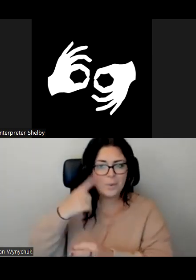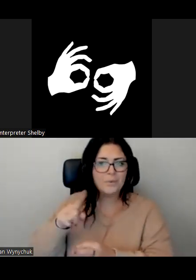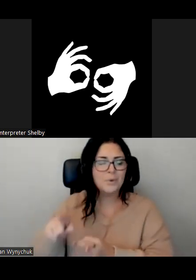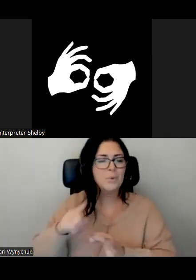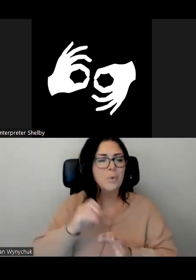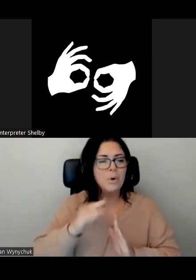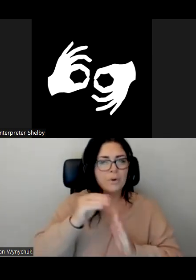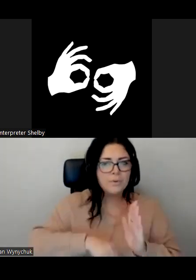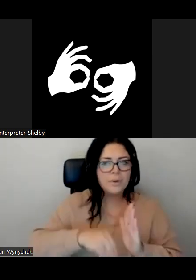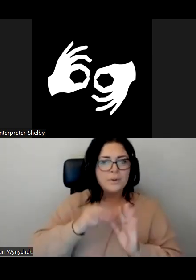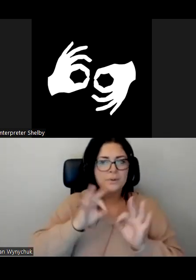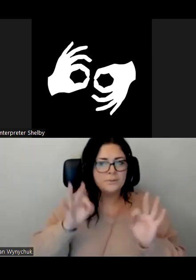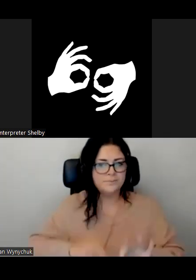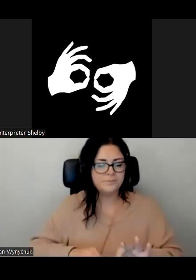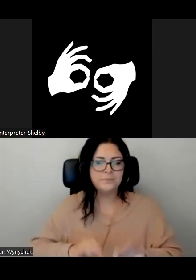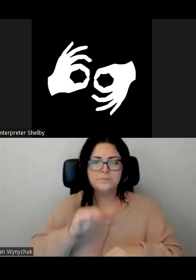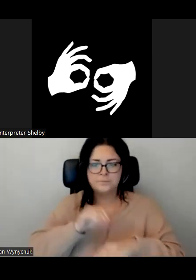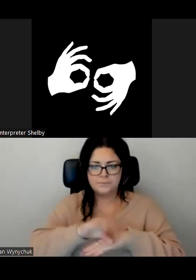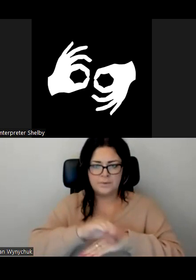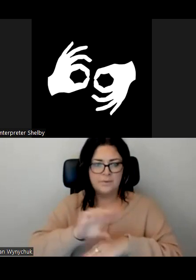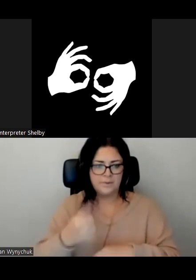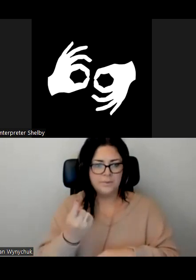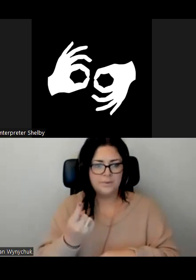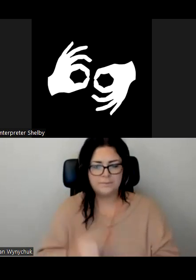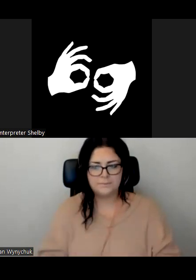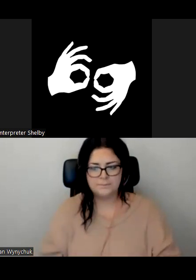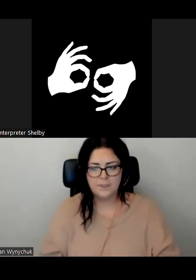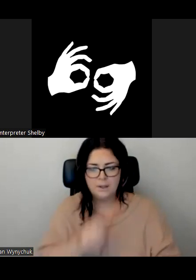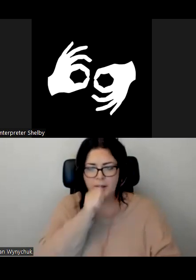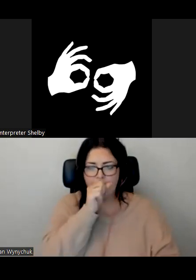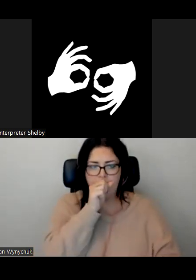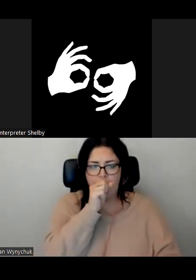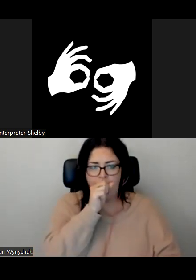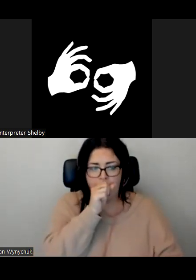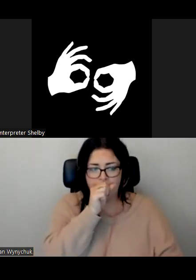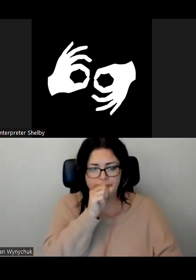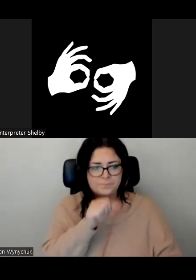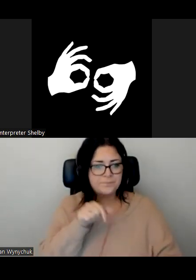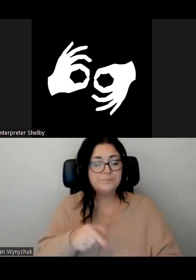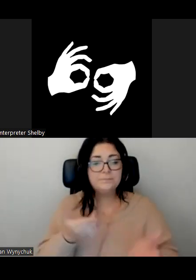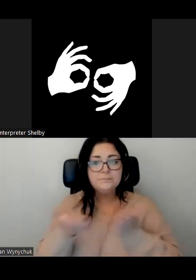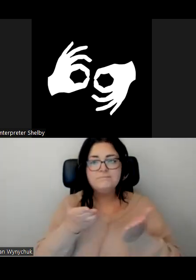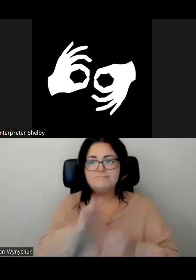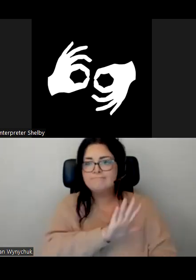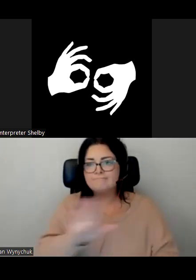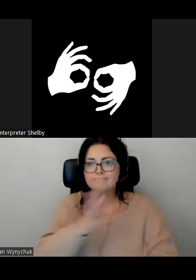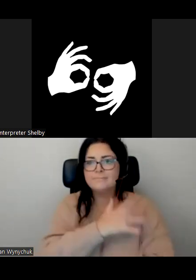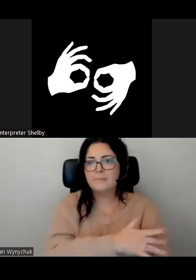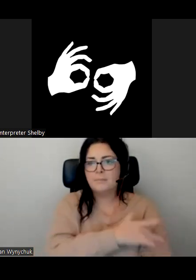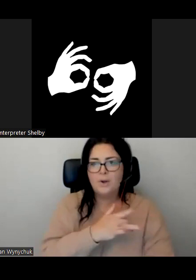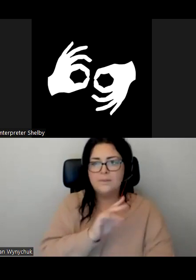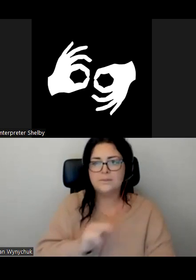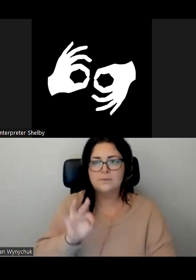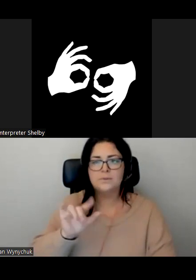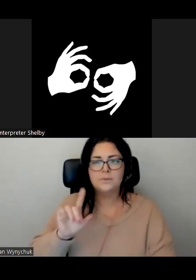legal forms, but they can give you advice surrounding that. This service is provided all across Newfoundland and it's